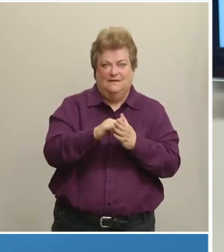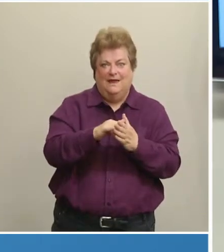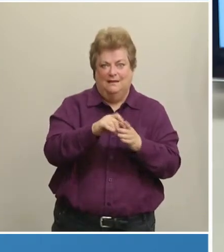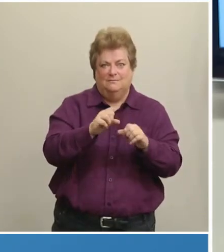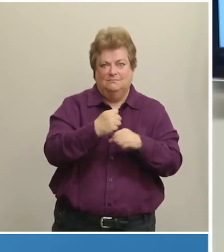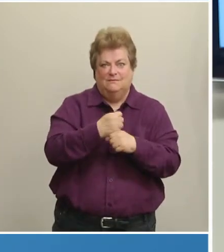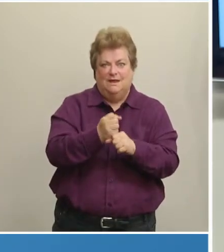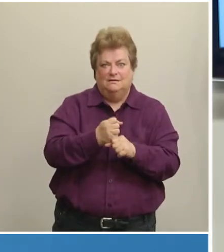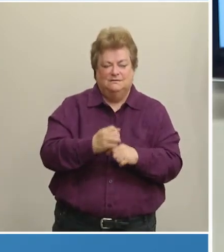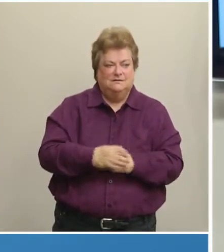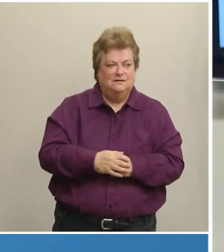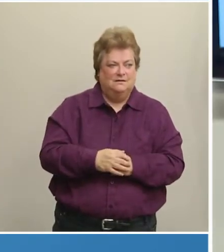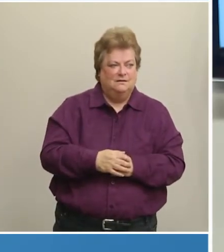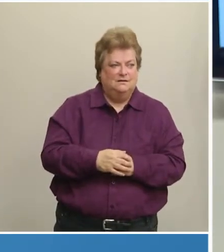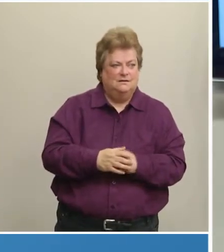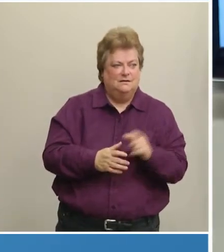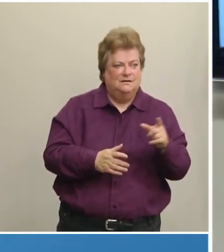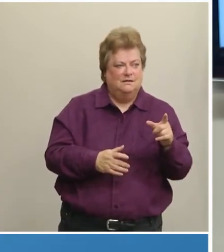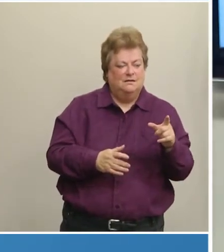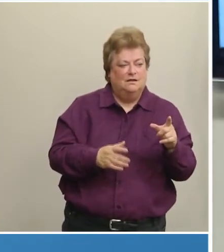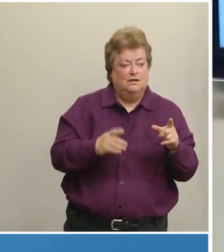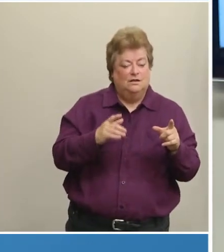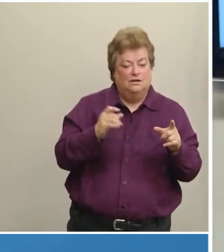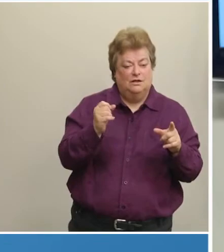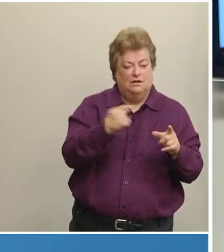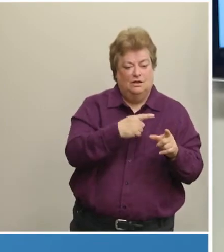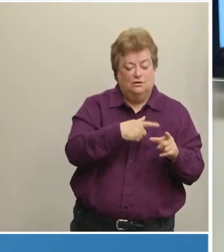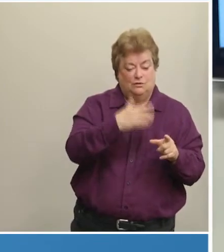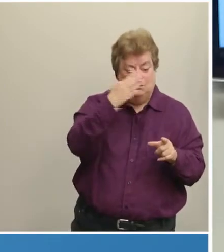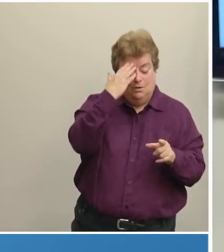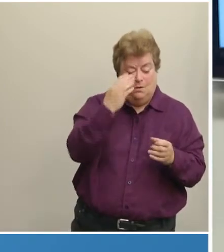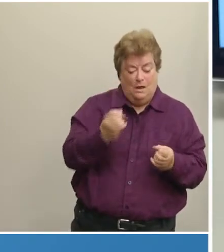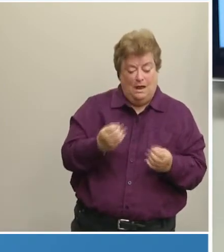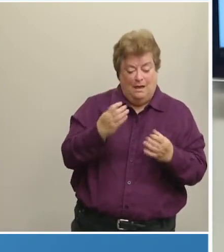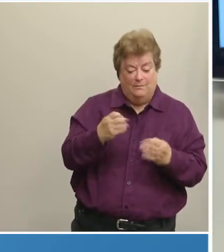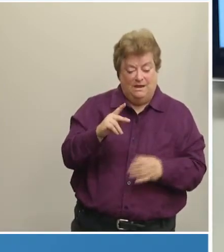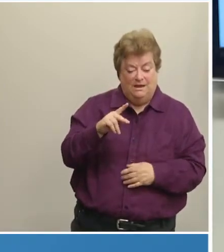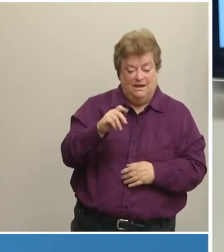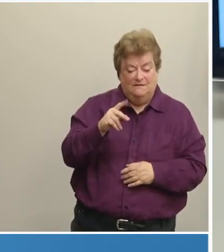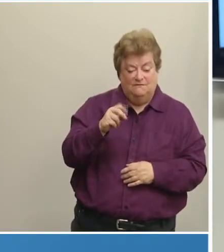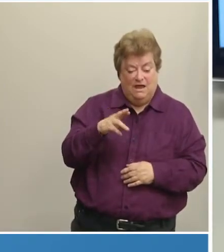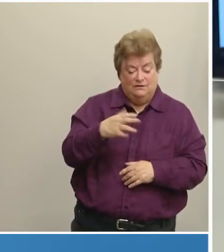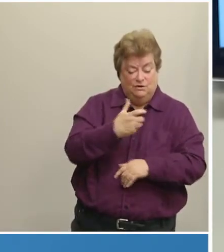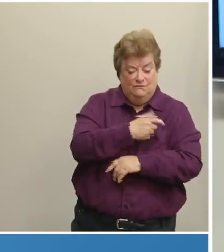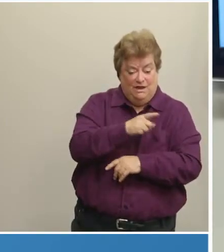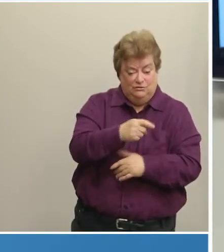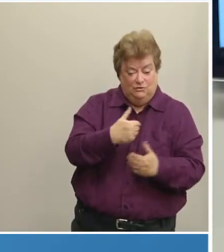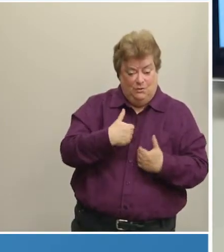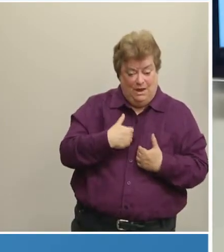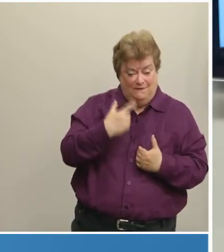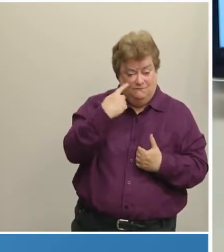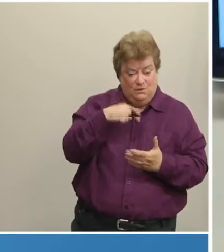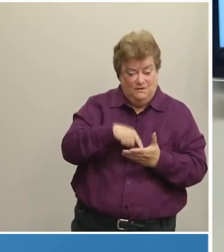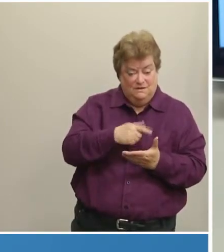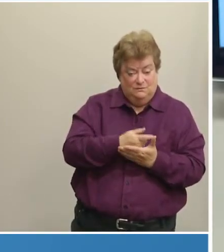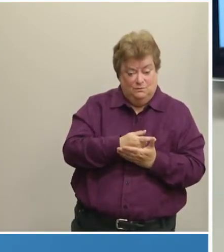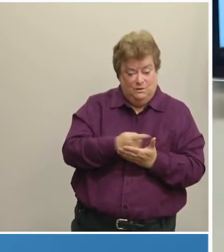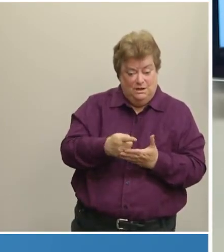Do you know offhand how many Pfizer vaccinations you have this week to potentially give out?